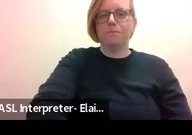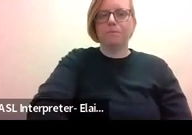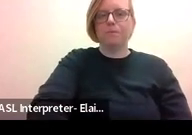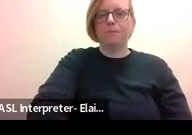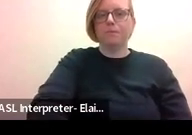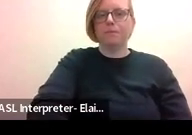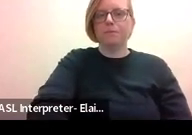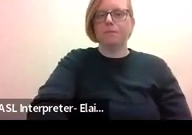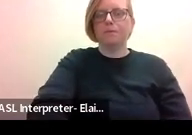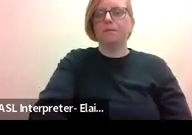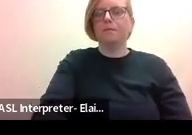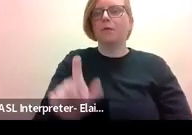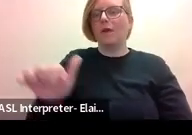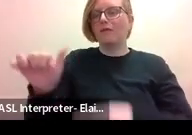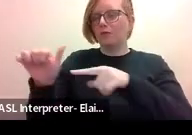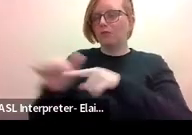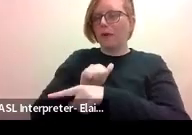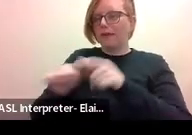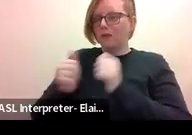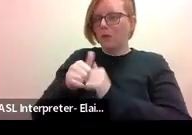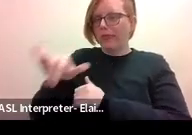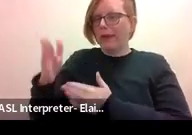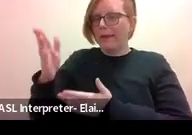I'll have to practice with it, maybe.